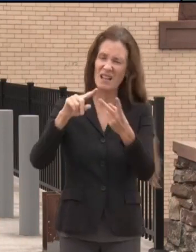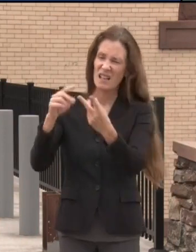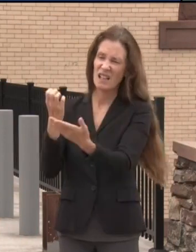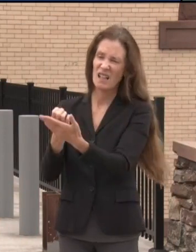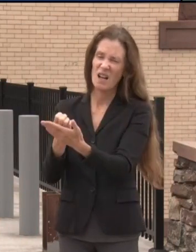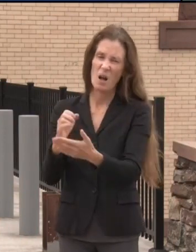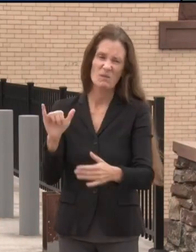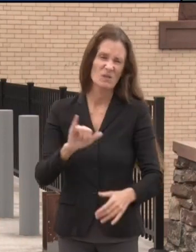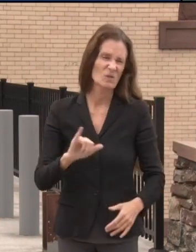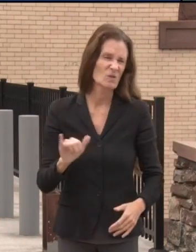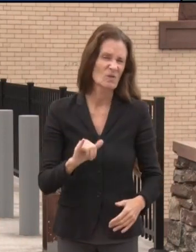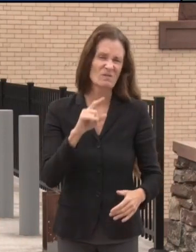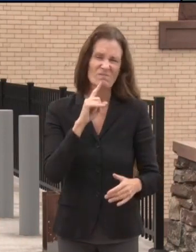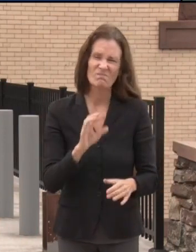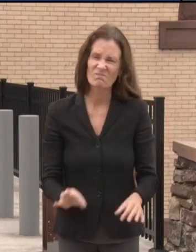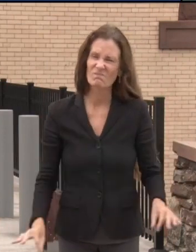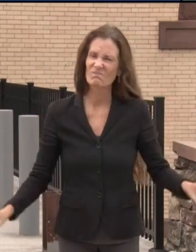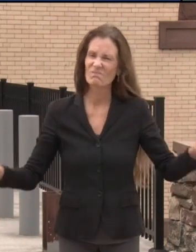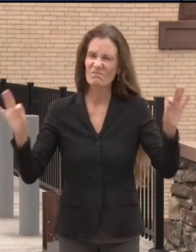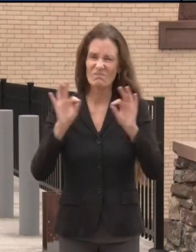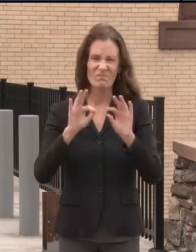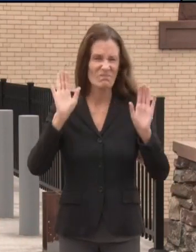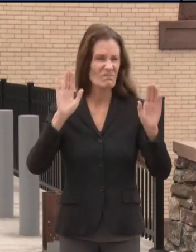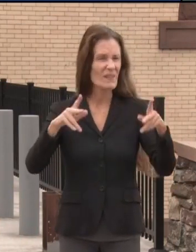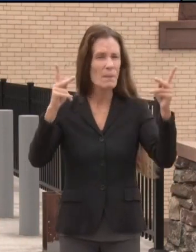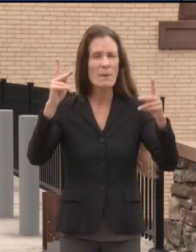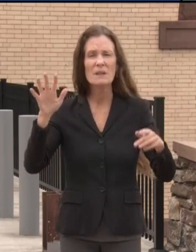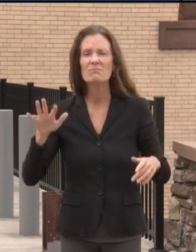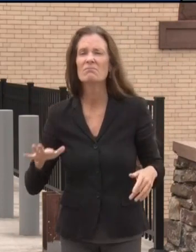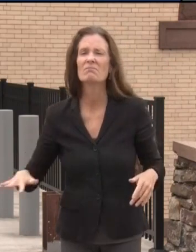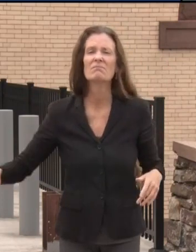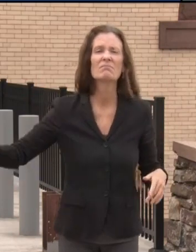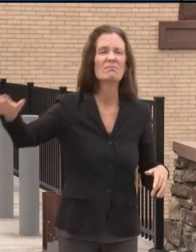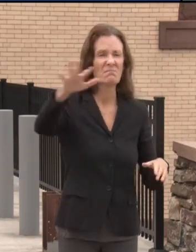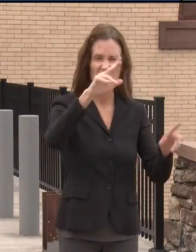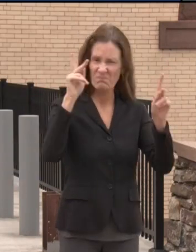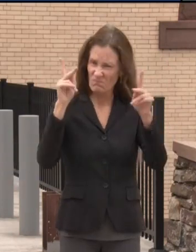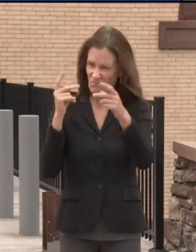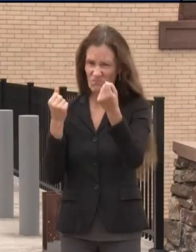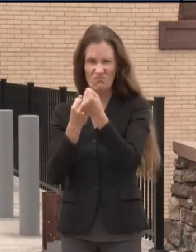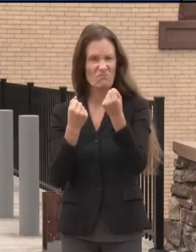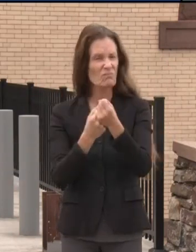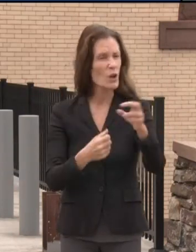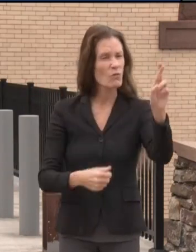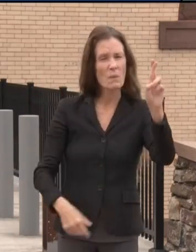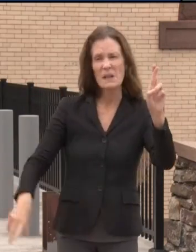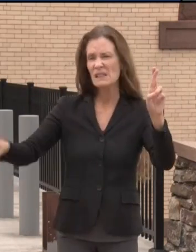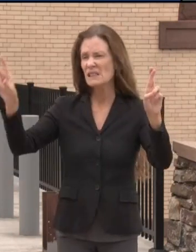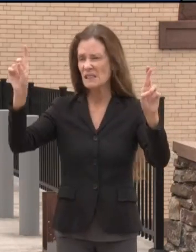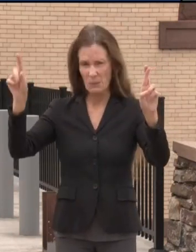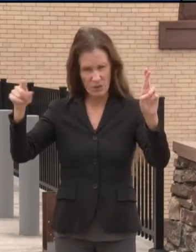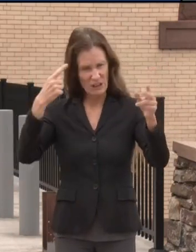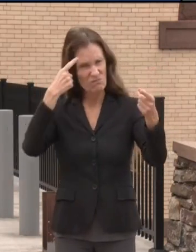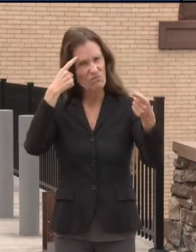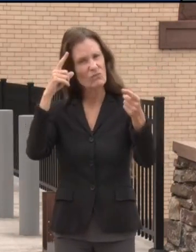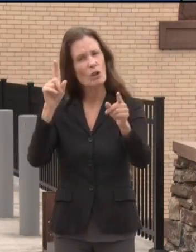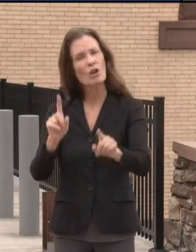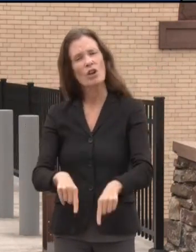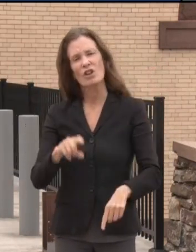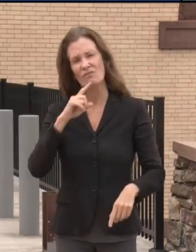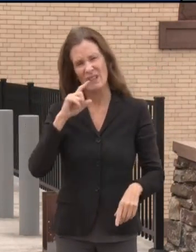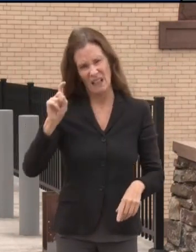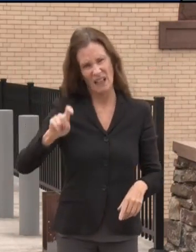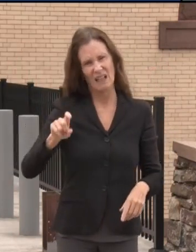As you've heard, there is broad bipartisan agreement that our Commonwealth needs a more stable and predictable way